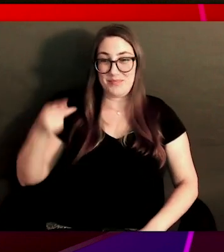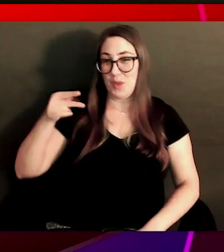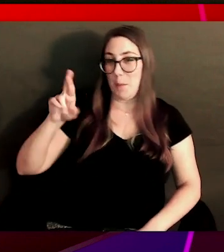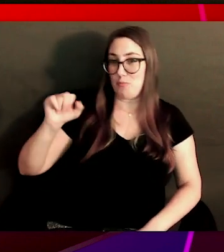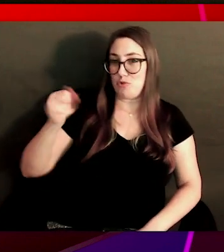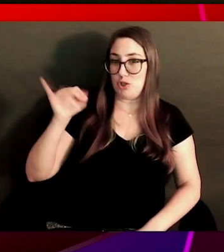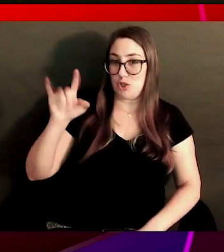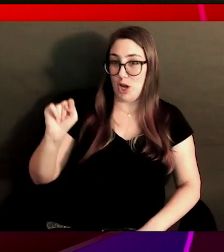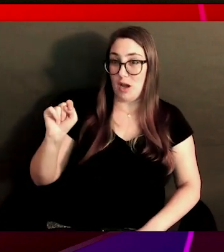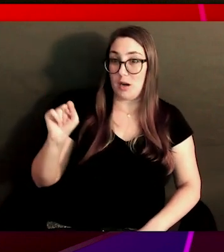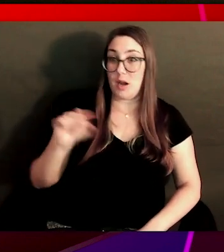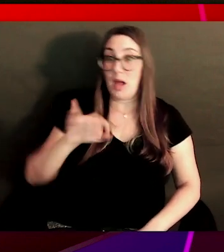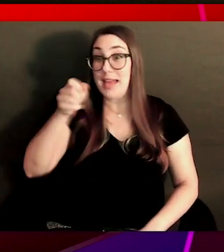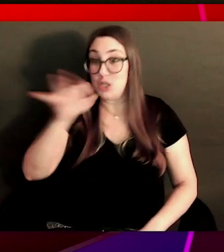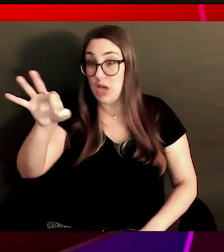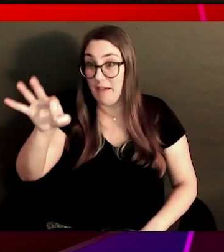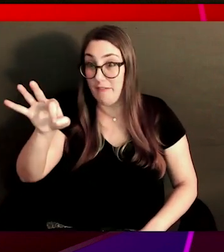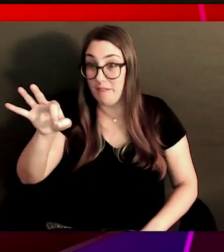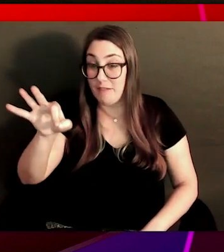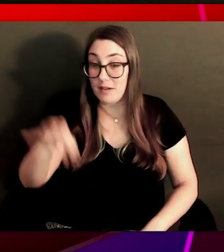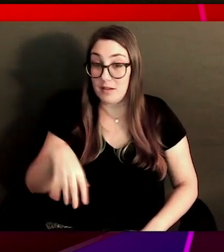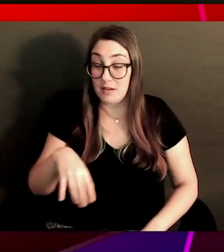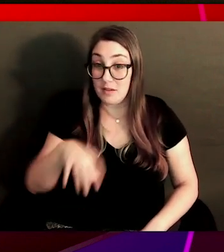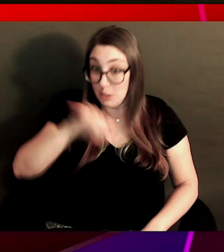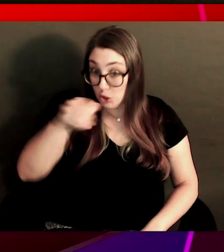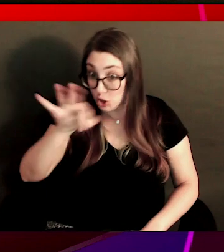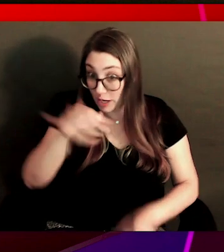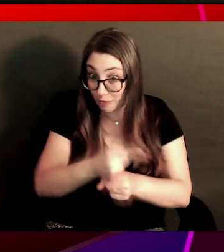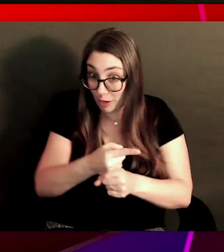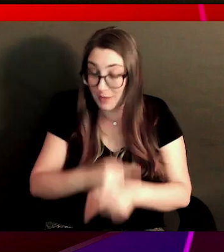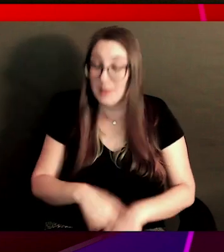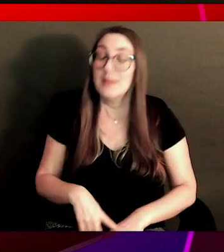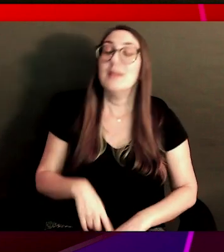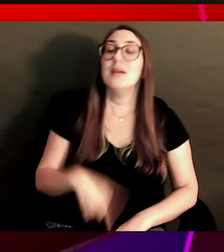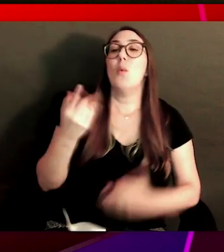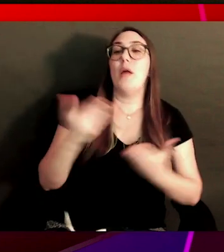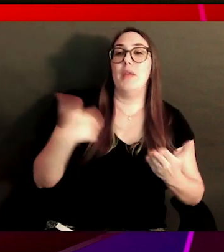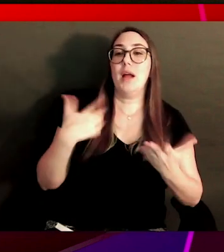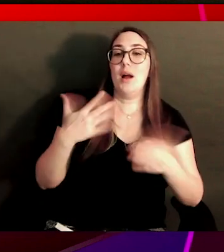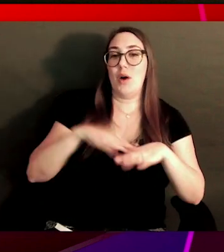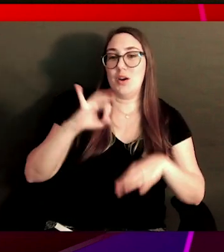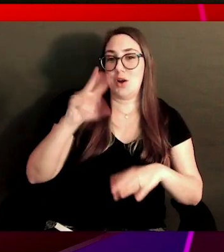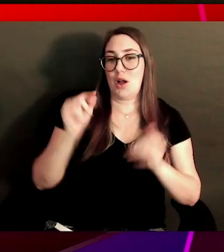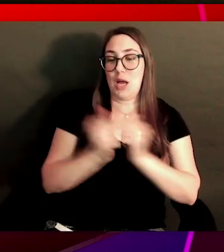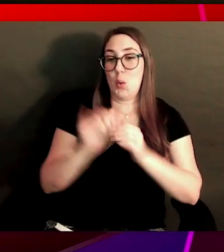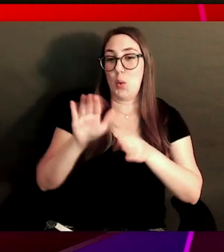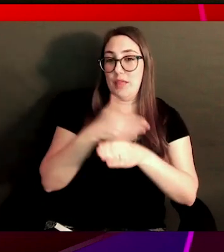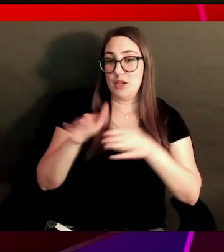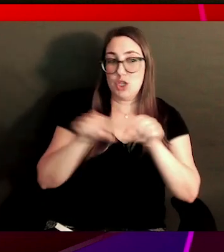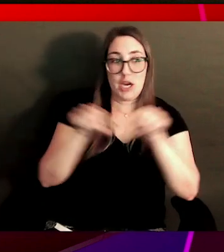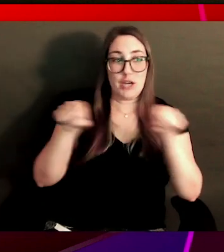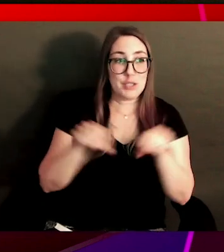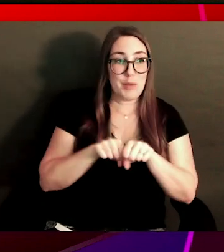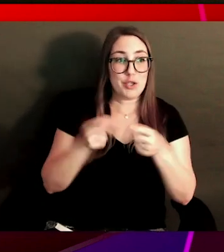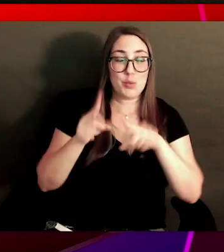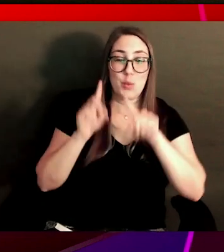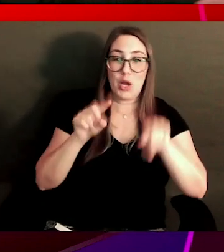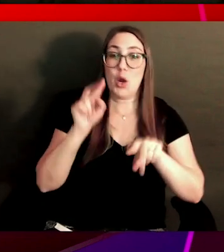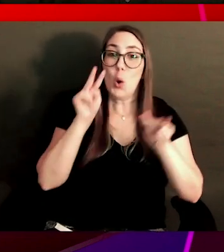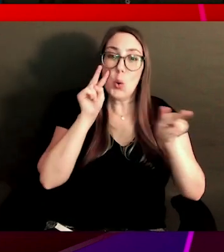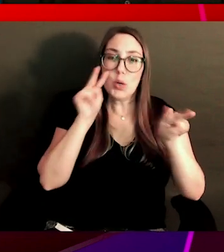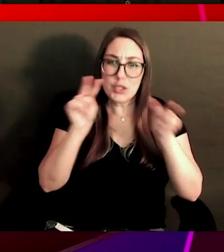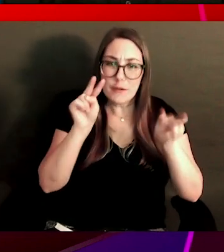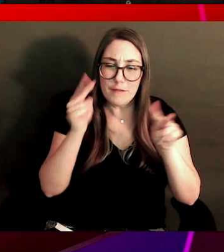Jeff, not me. Okay. Jeff, thank you. Thank you. So one thing I wanted to call out with these shared spaces is that when I go to view something like SageMaker